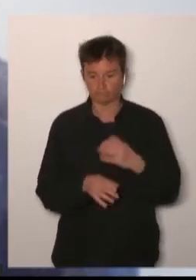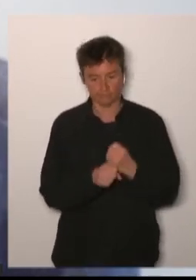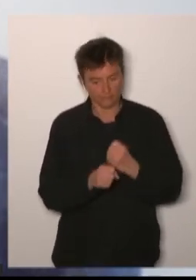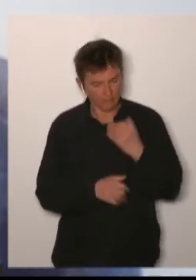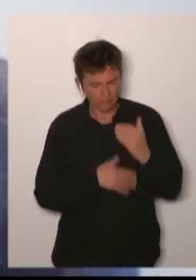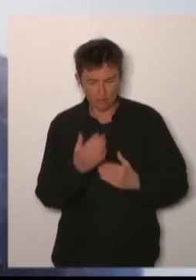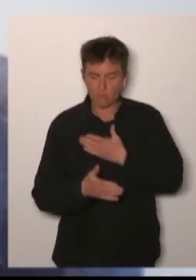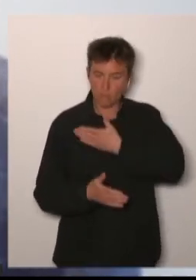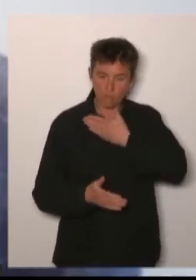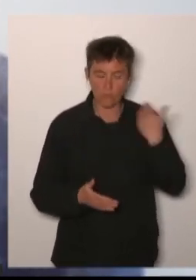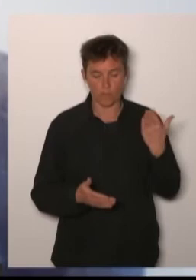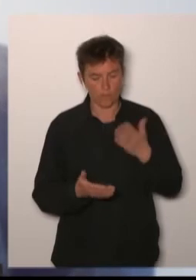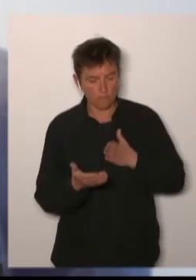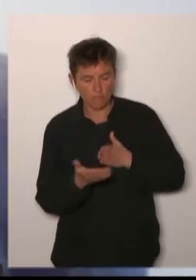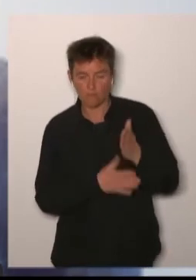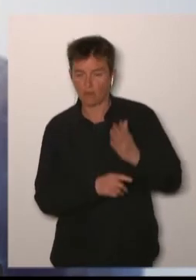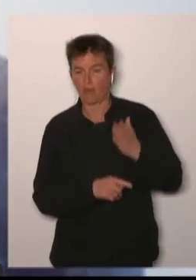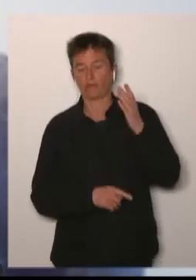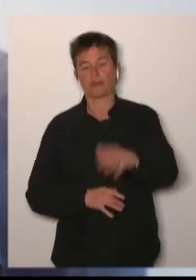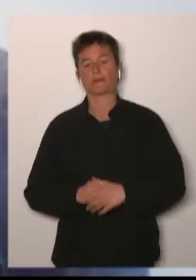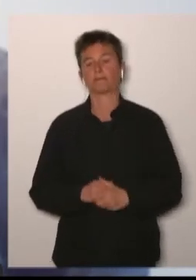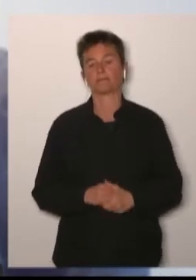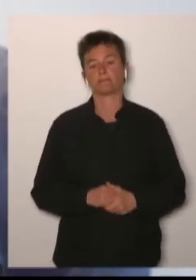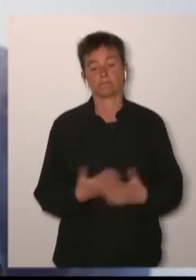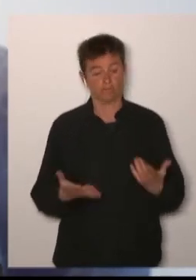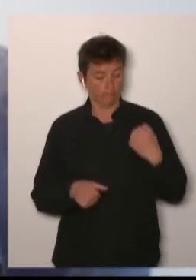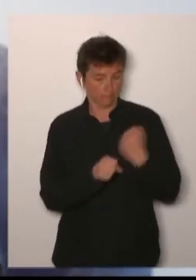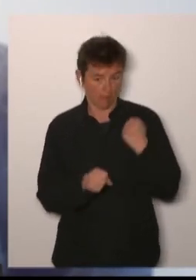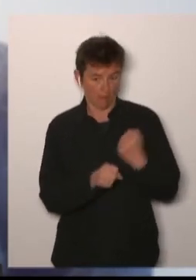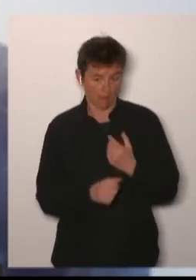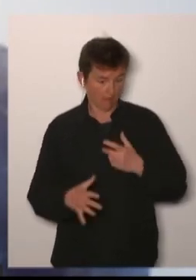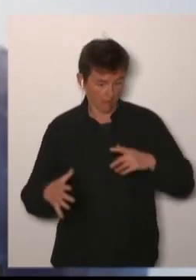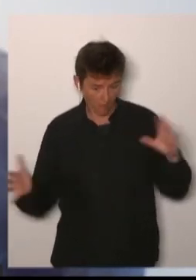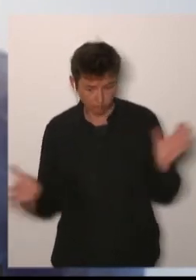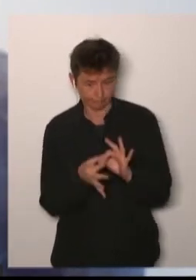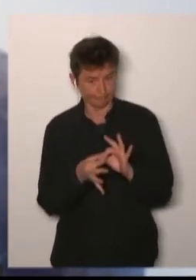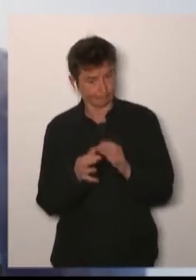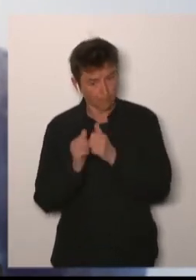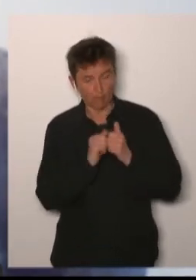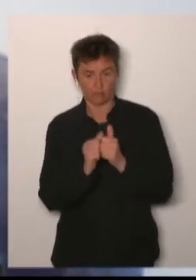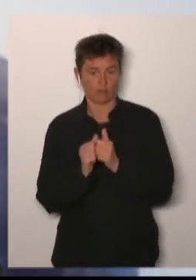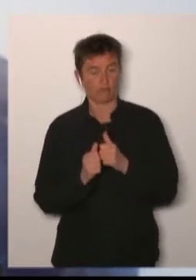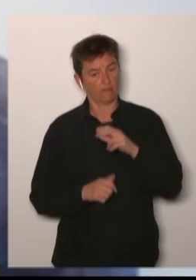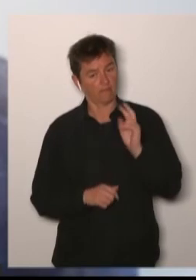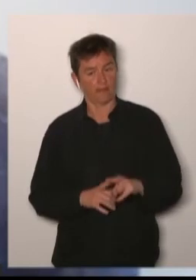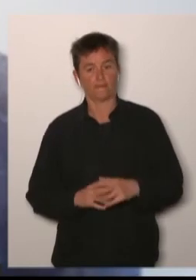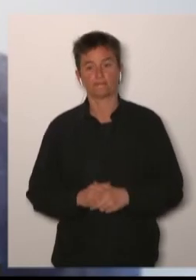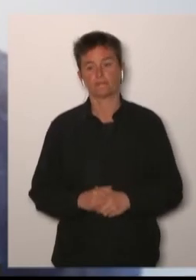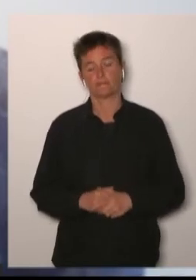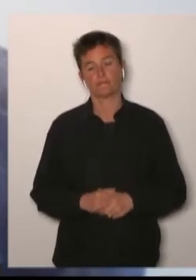in the future. But I think it's working together and using what is available